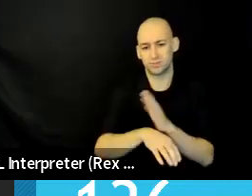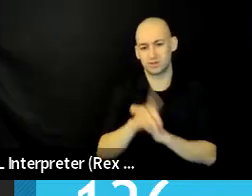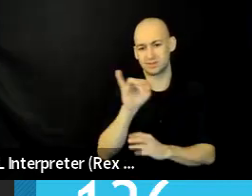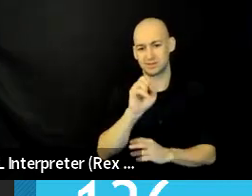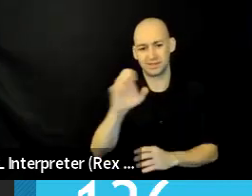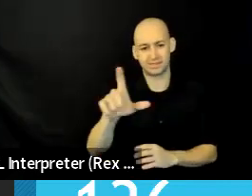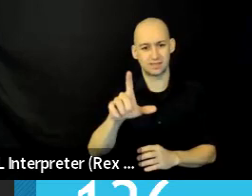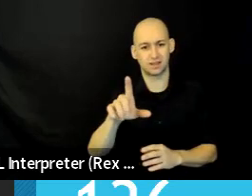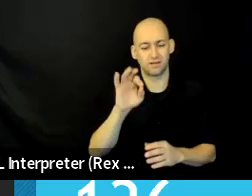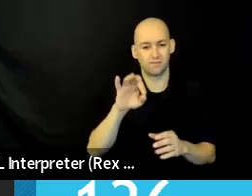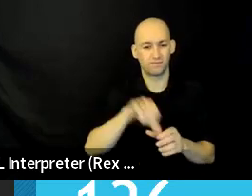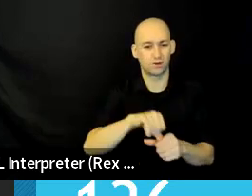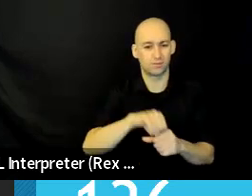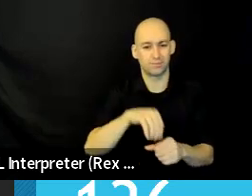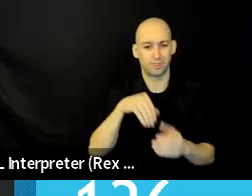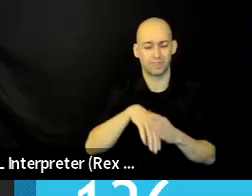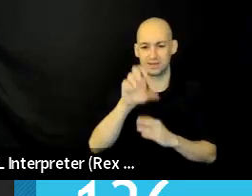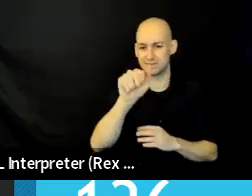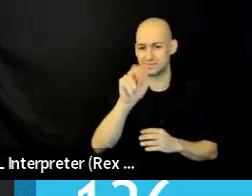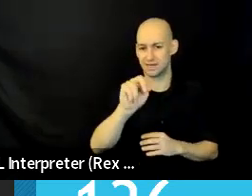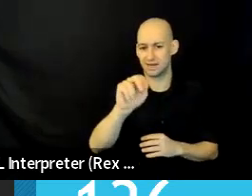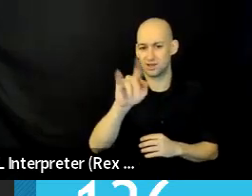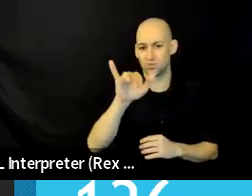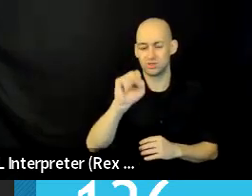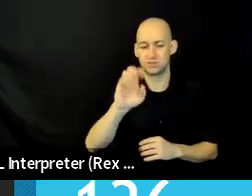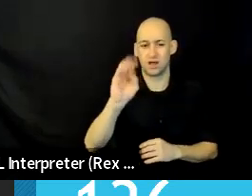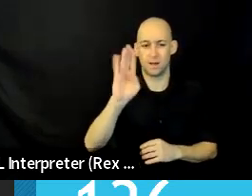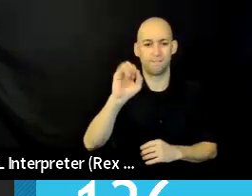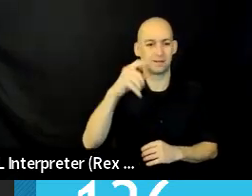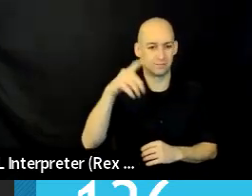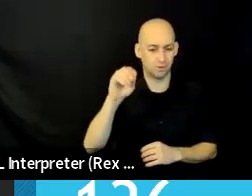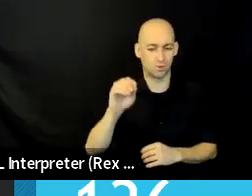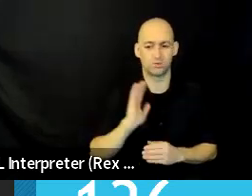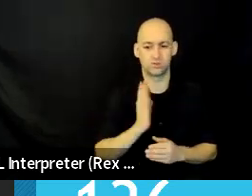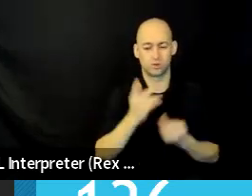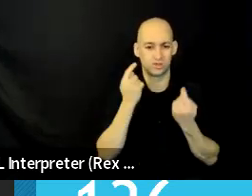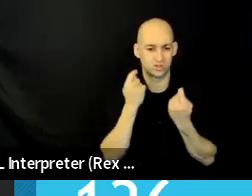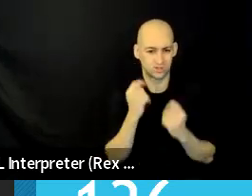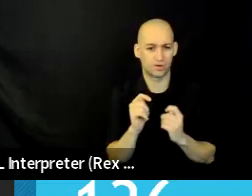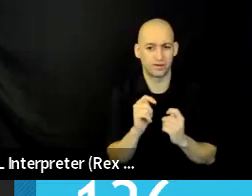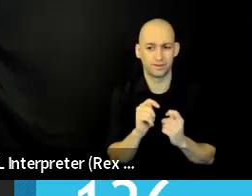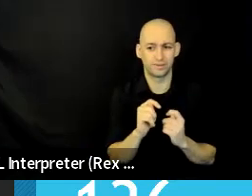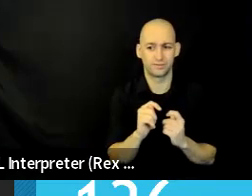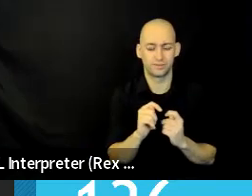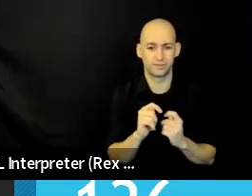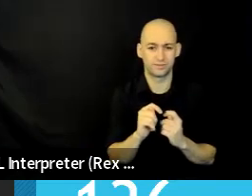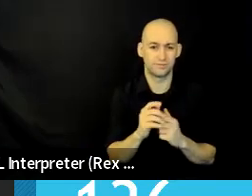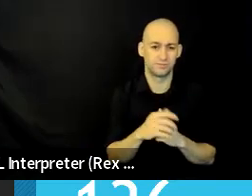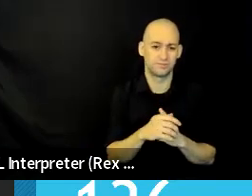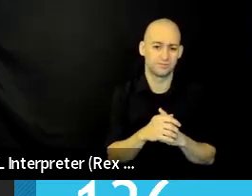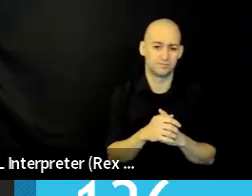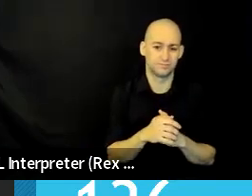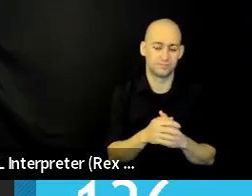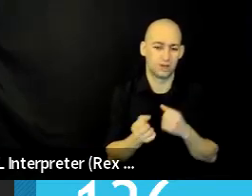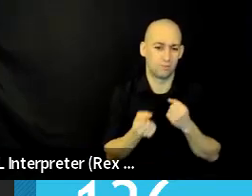Luis Obispo. You can Google us. That's what people say. So we drive the volume. We provide